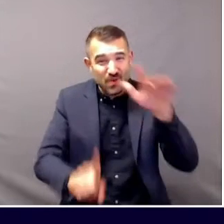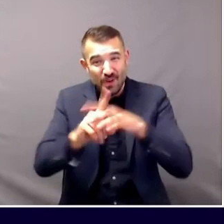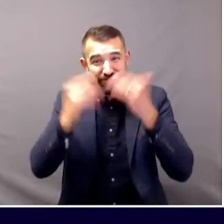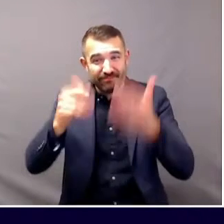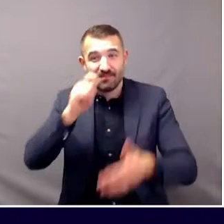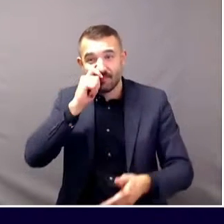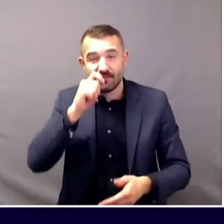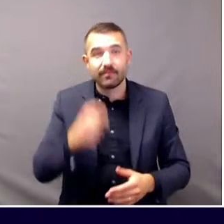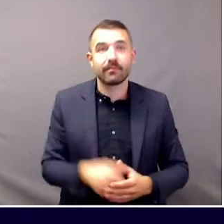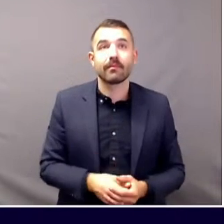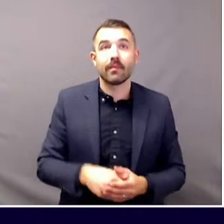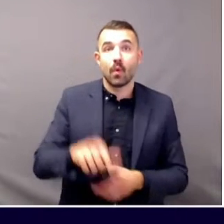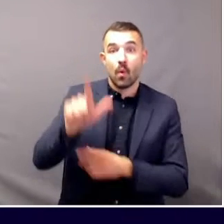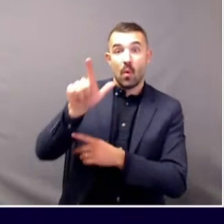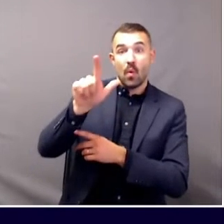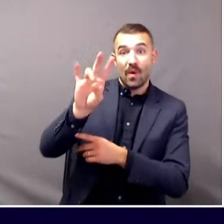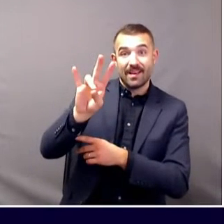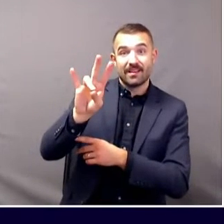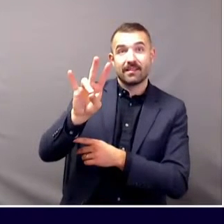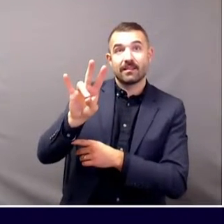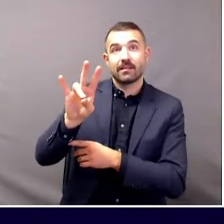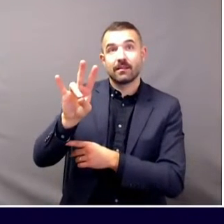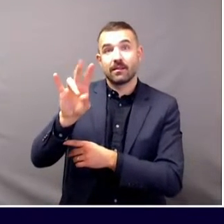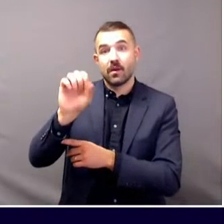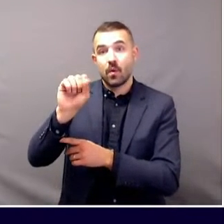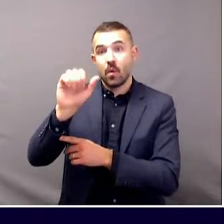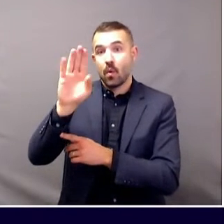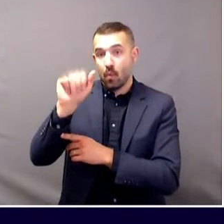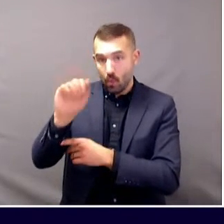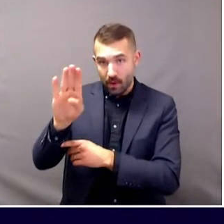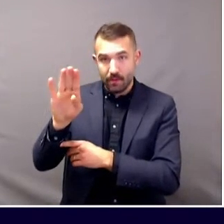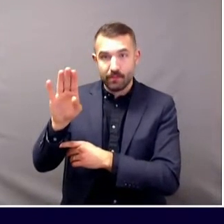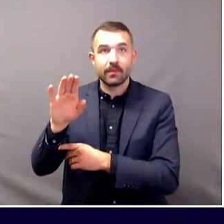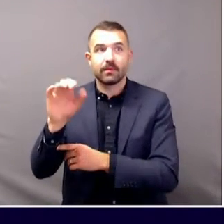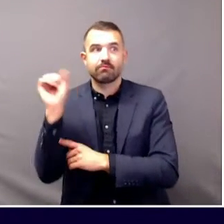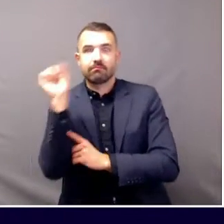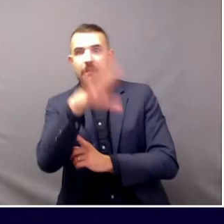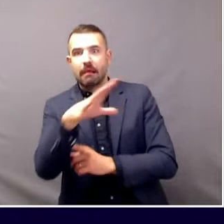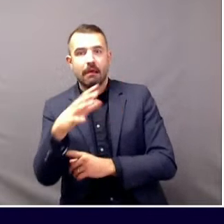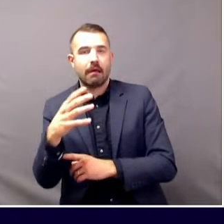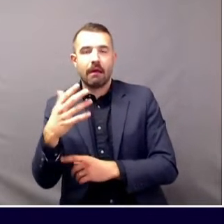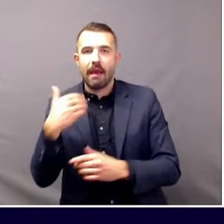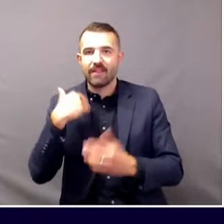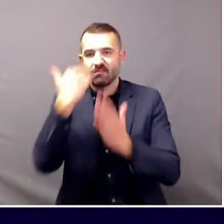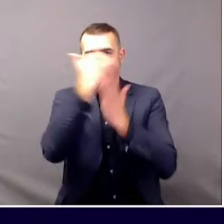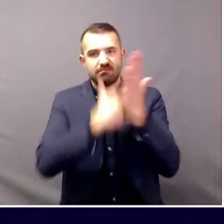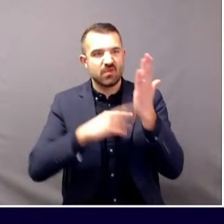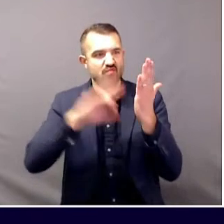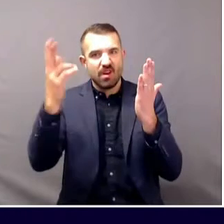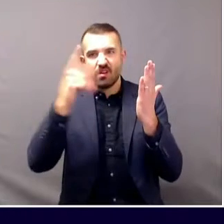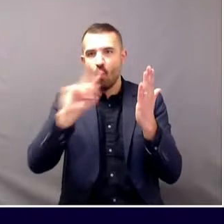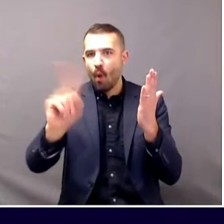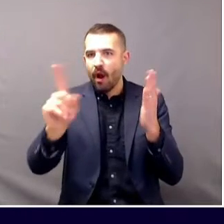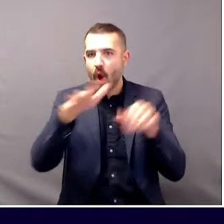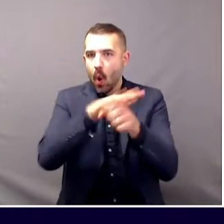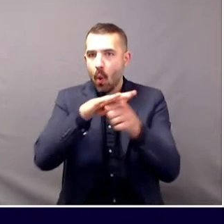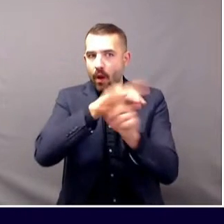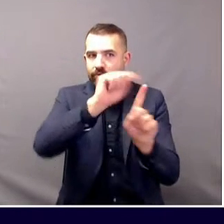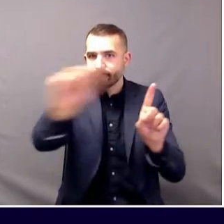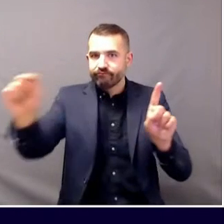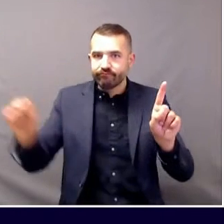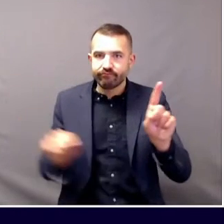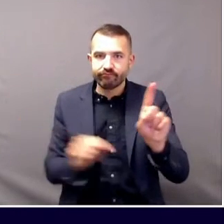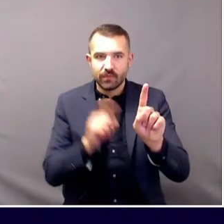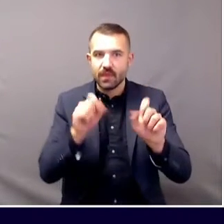under an agreement with the department. It remains critical that Maine people take steps to protect themselves, their businesses, and others